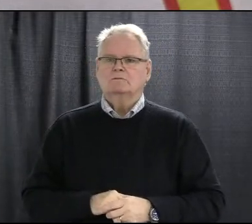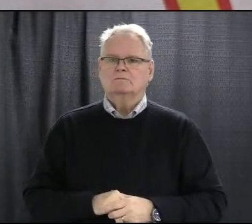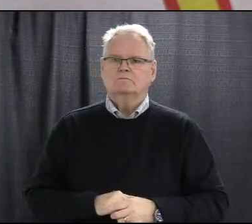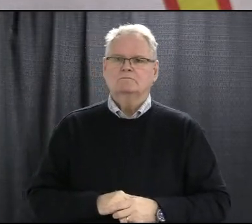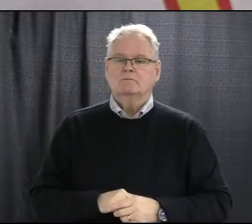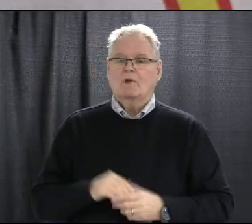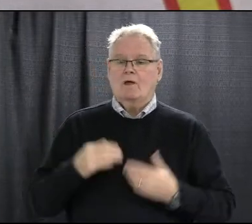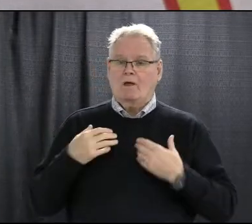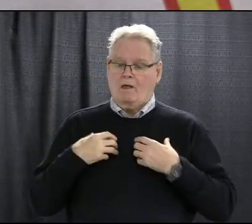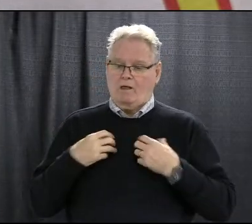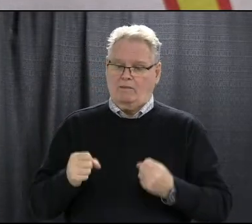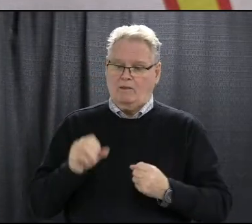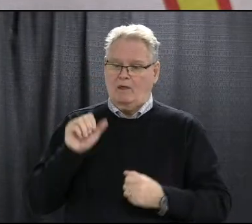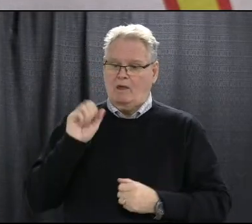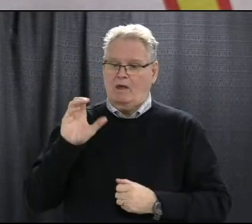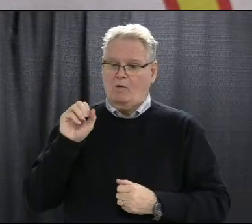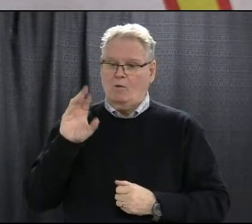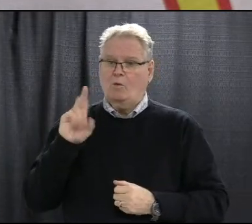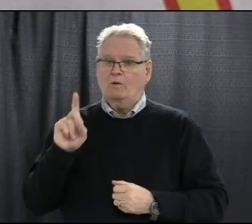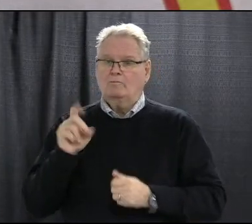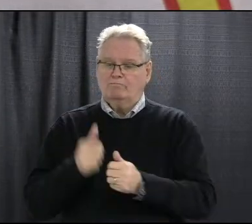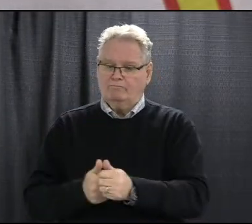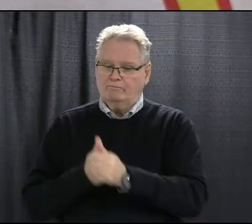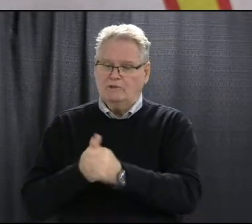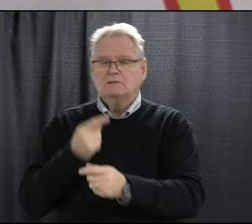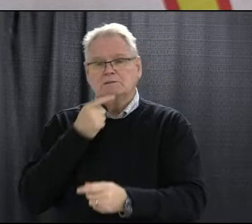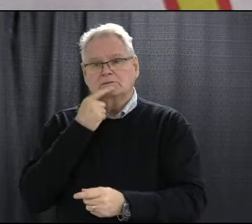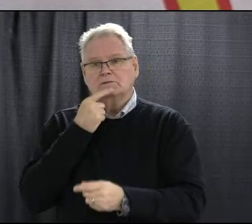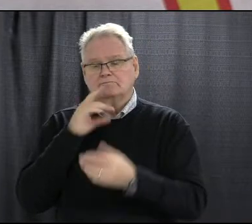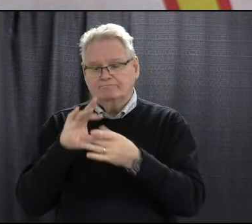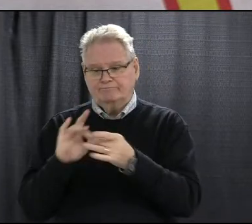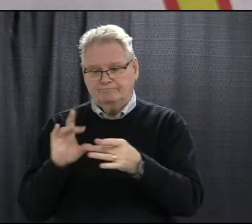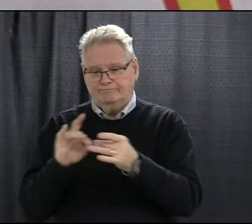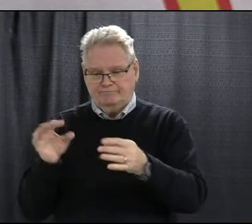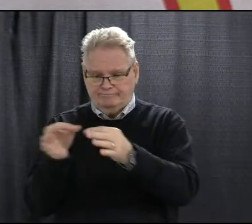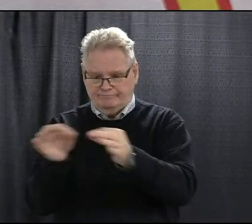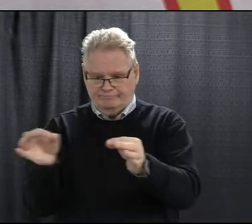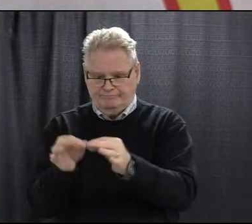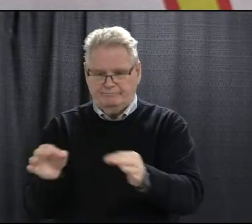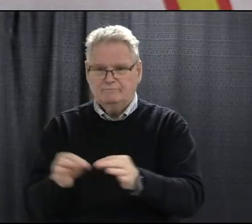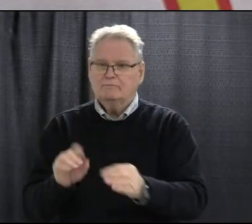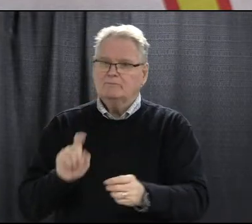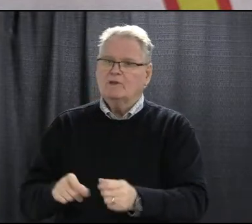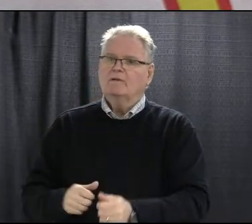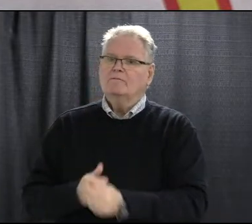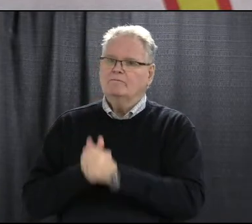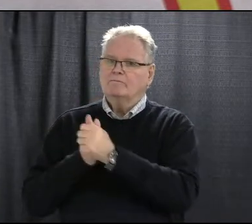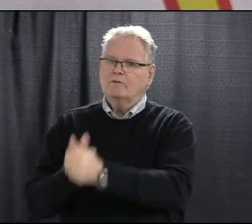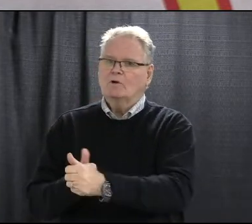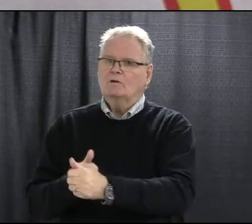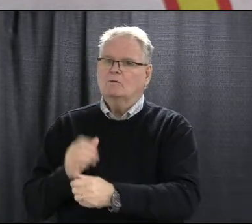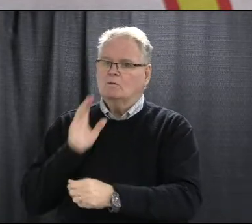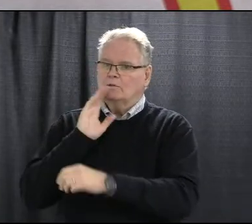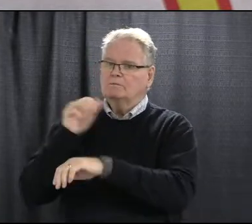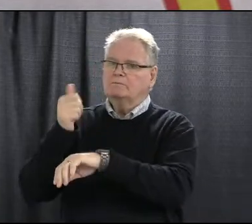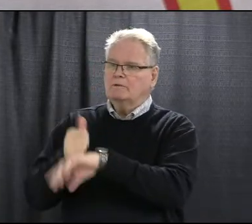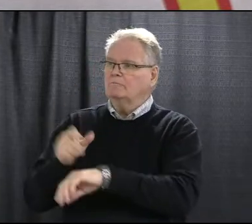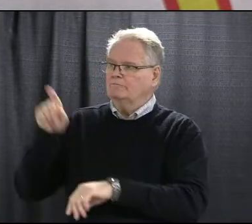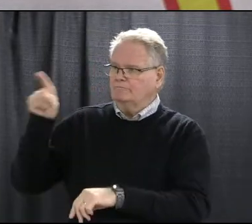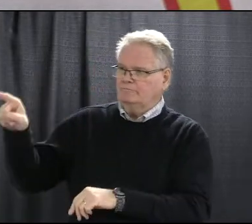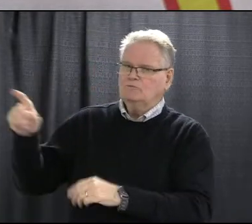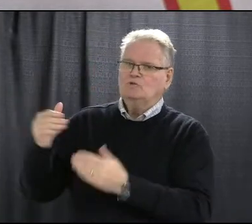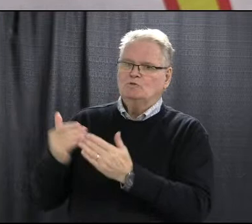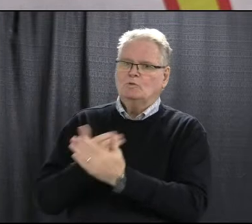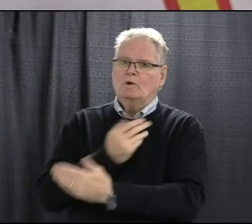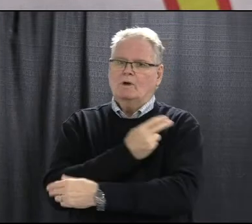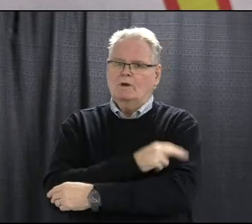We can't possibly put a Centre of Excellence for aging in the existing St. Clair's. So when